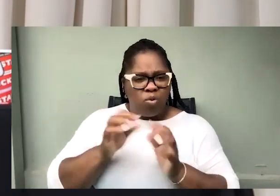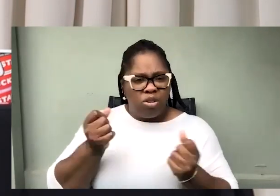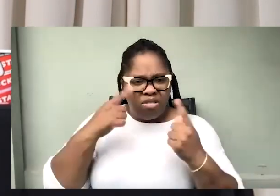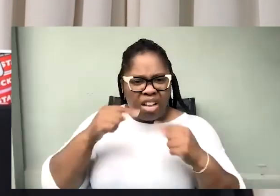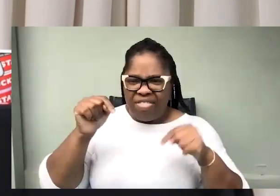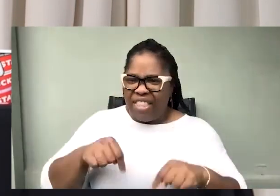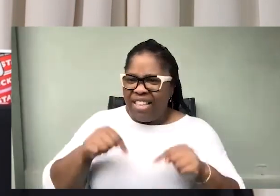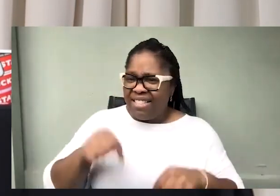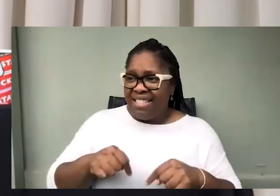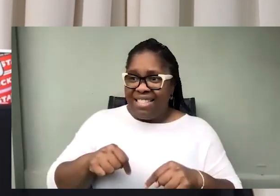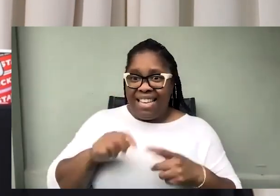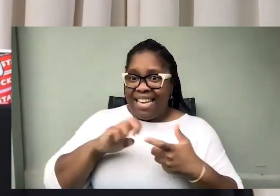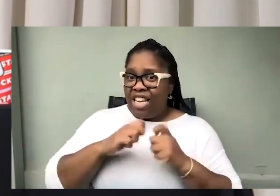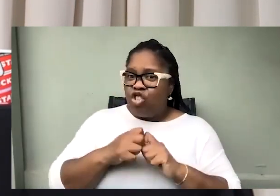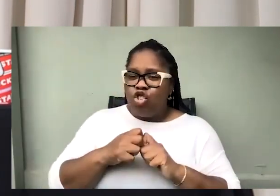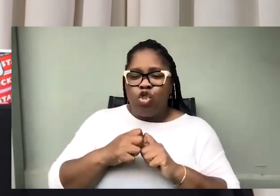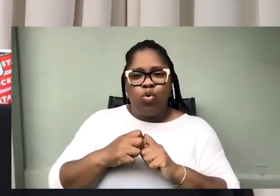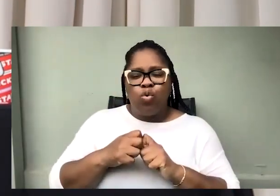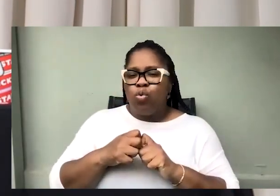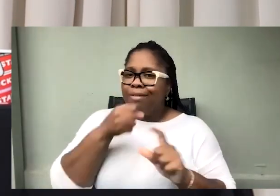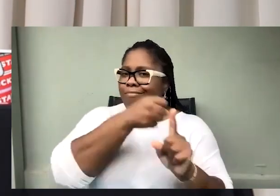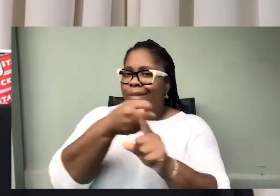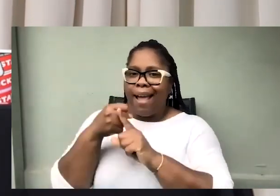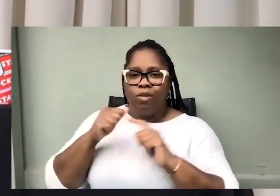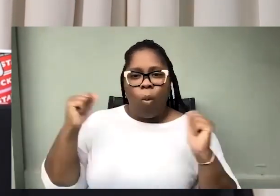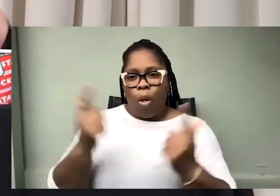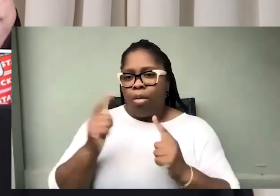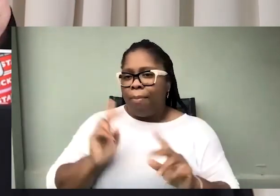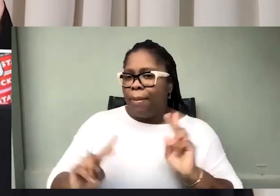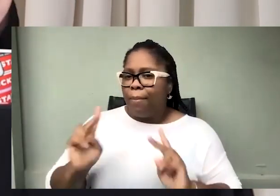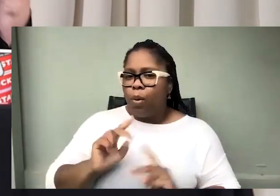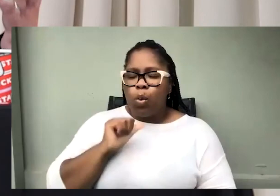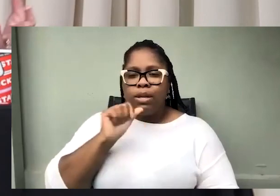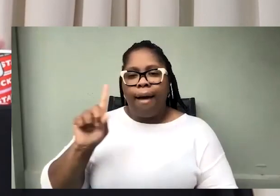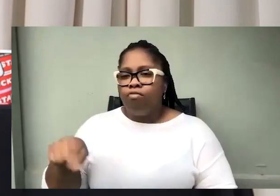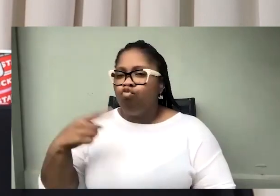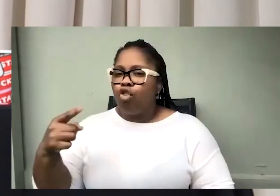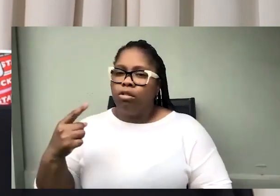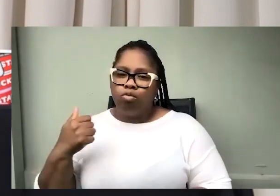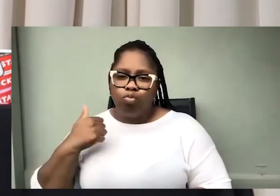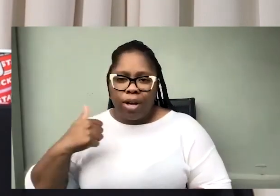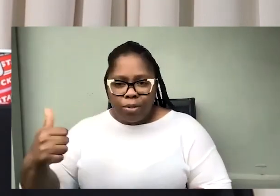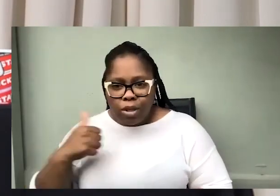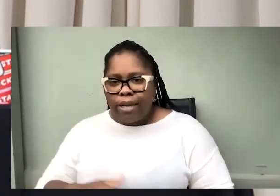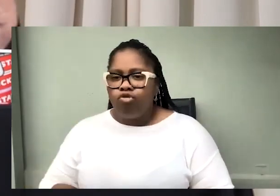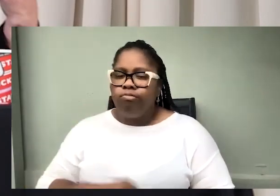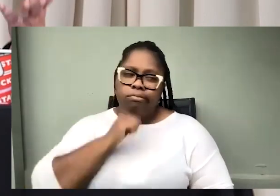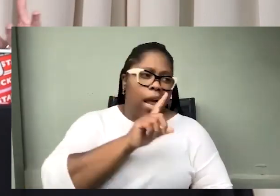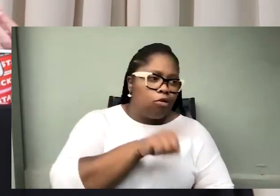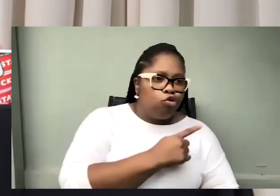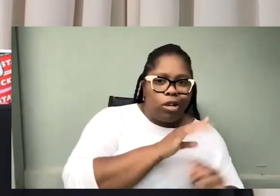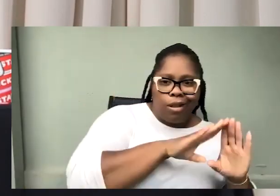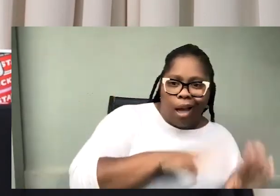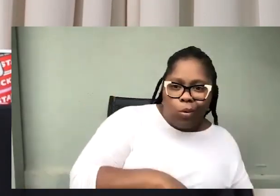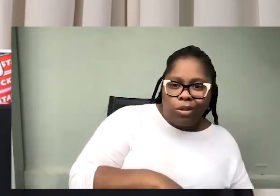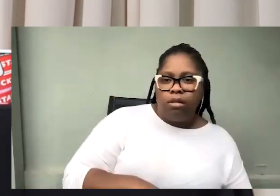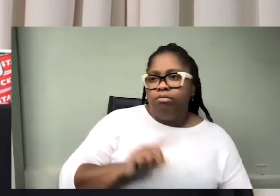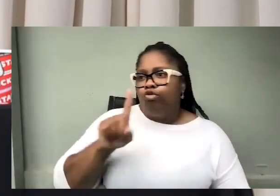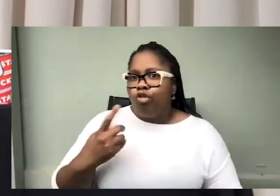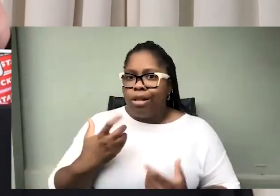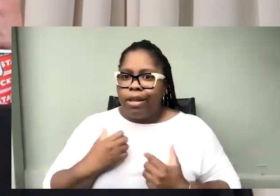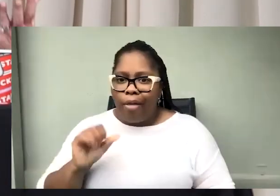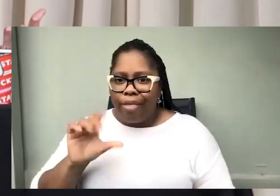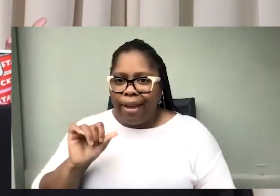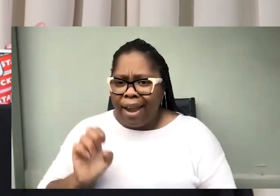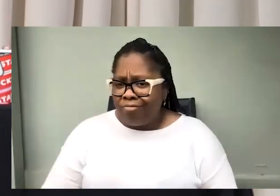is a cross-cutting issue, not just transportation or housing or healthcare,